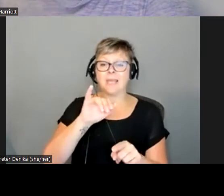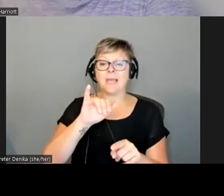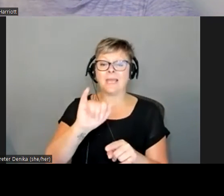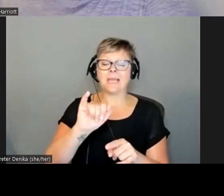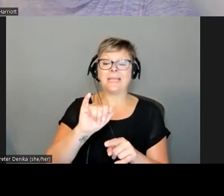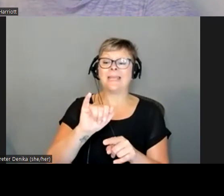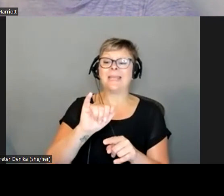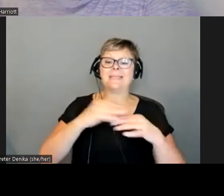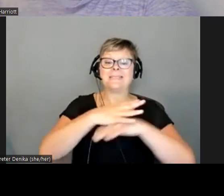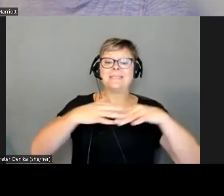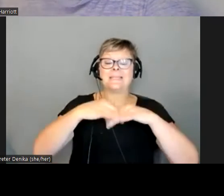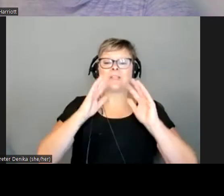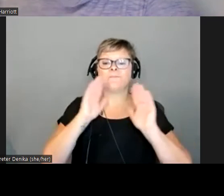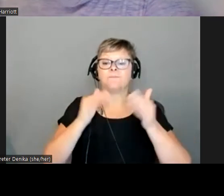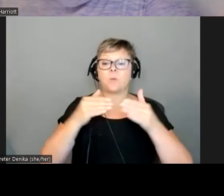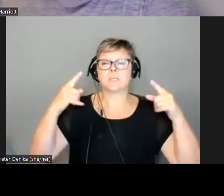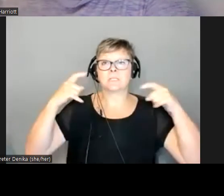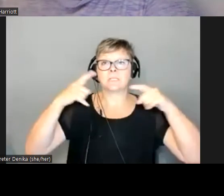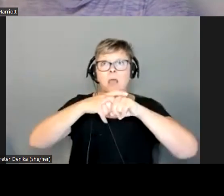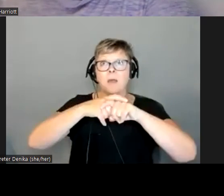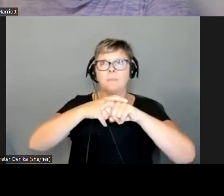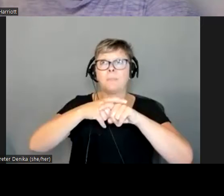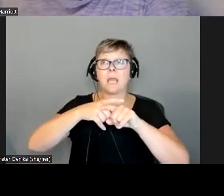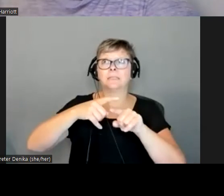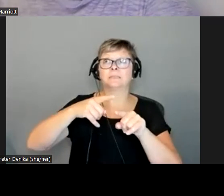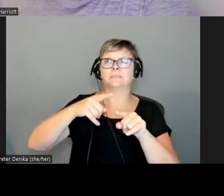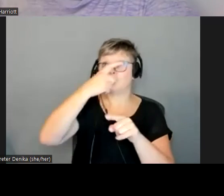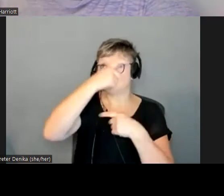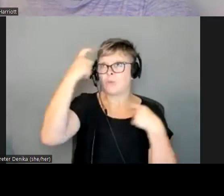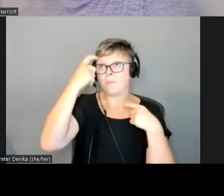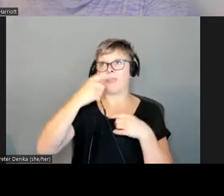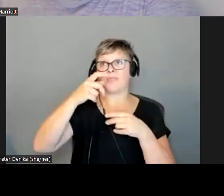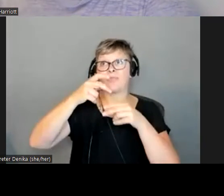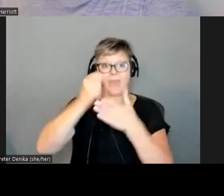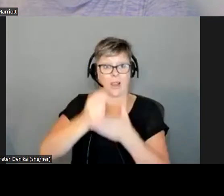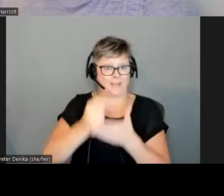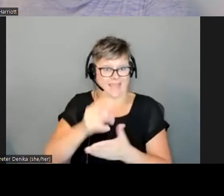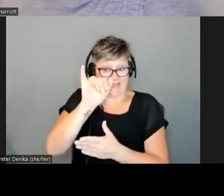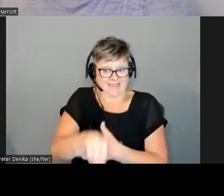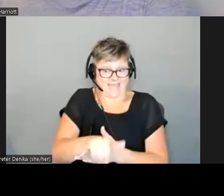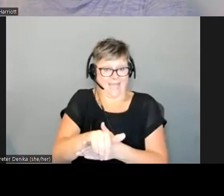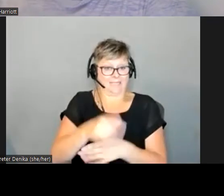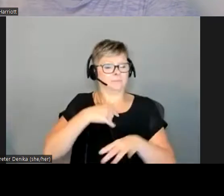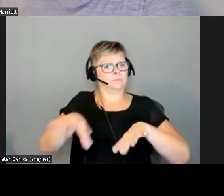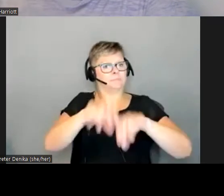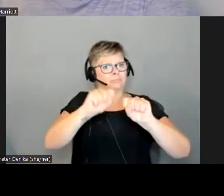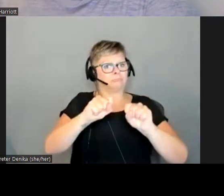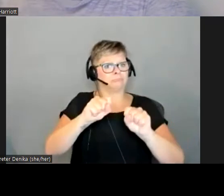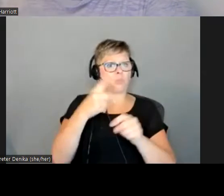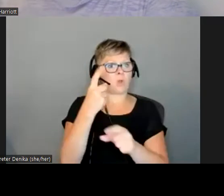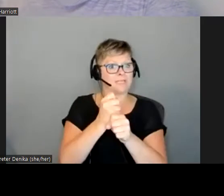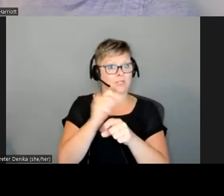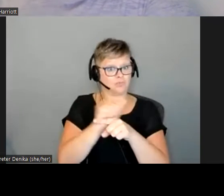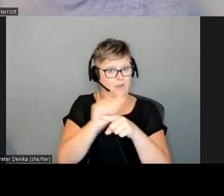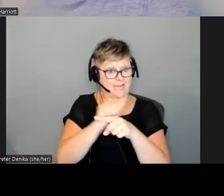Focusing Complex Oriented Trauma Therapy. Myself, I took the year training to be an